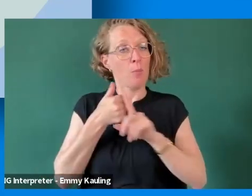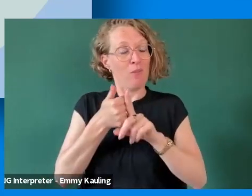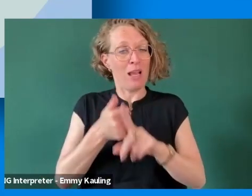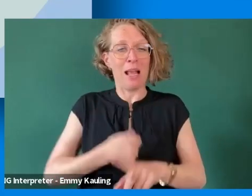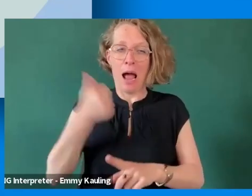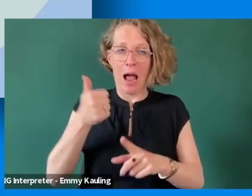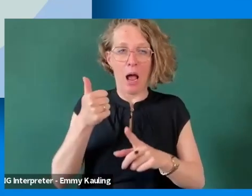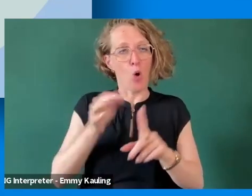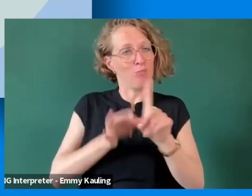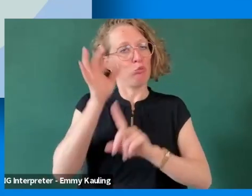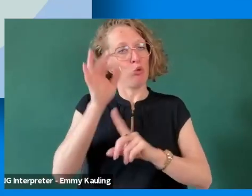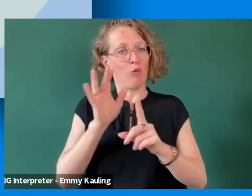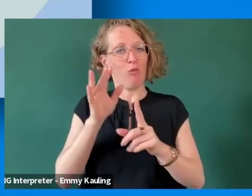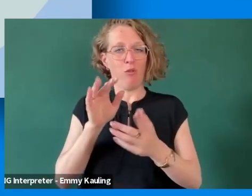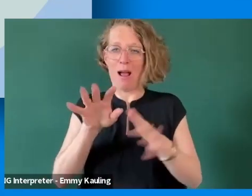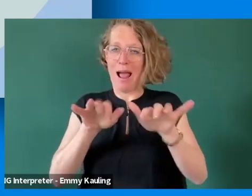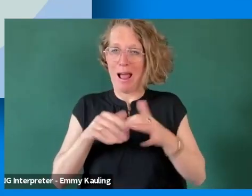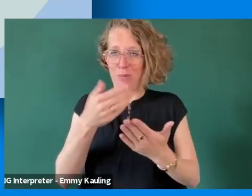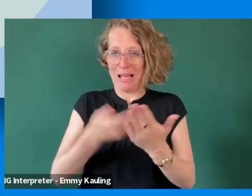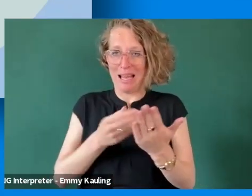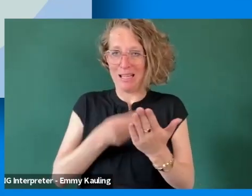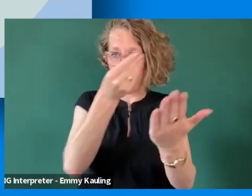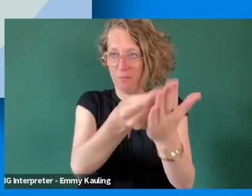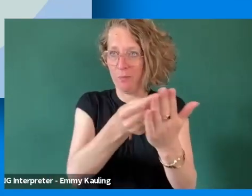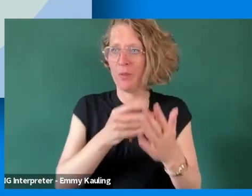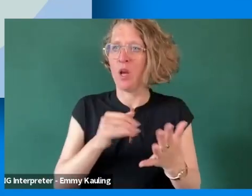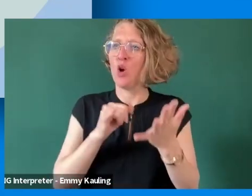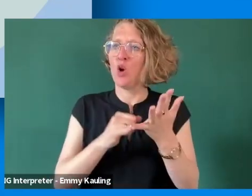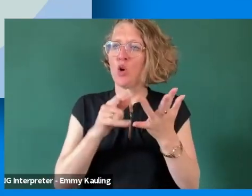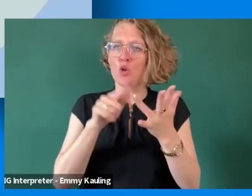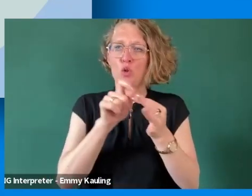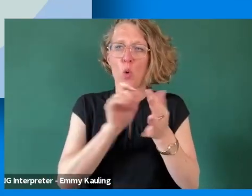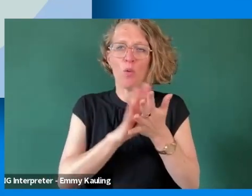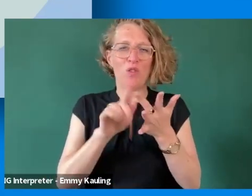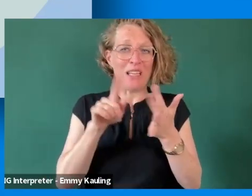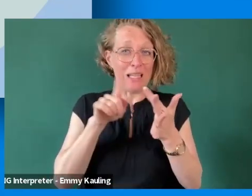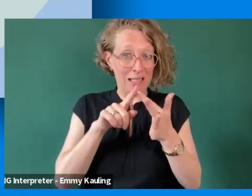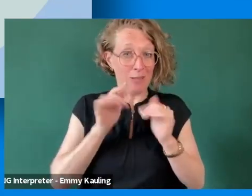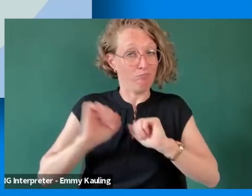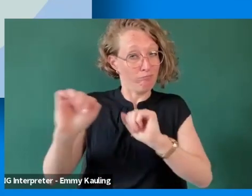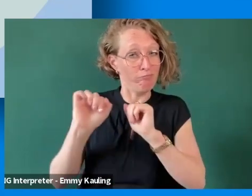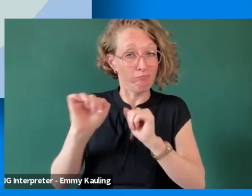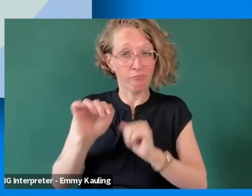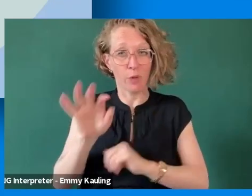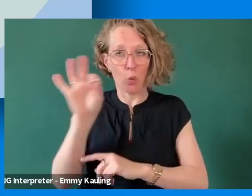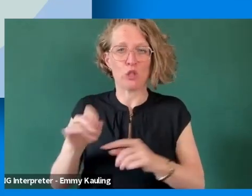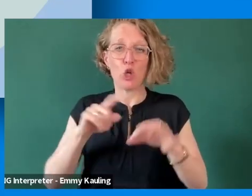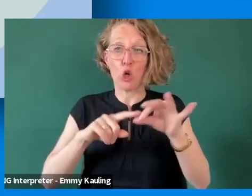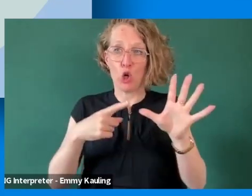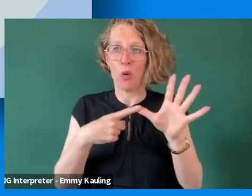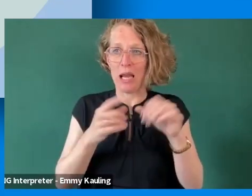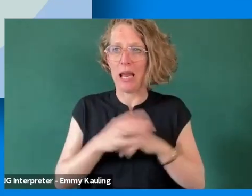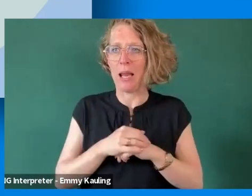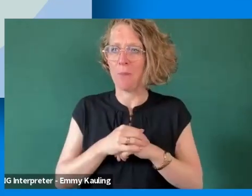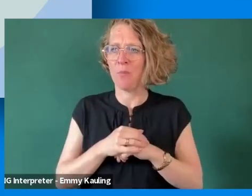better application. If I come back to Sophie's question in the Q&A facility, the award subject to